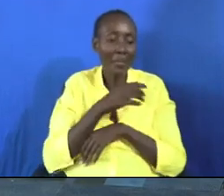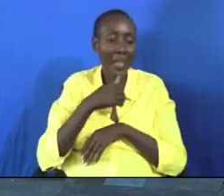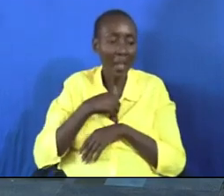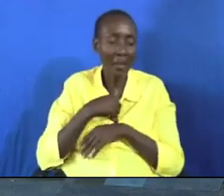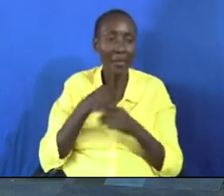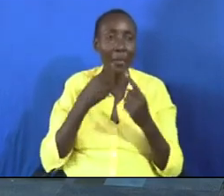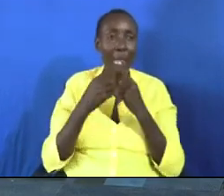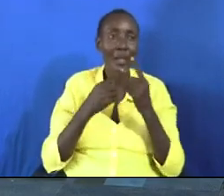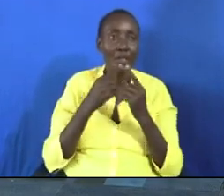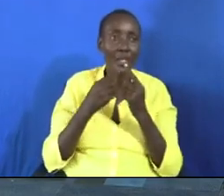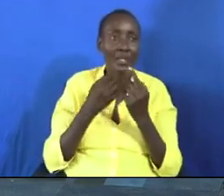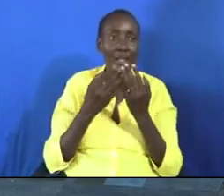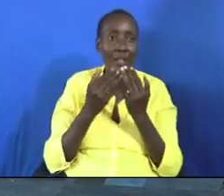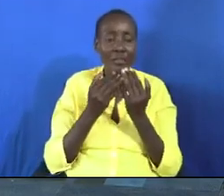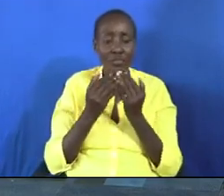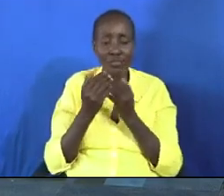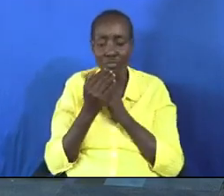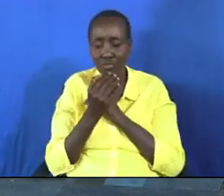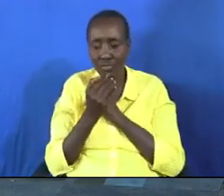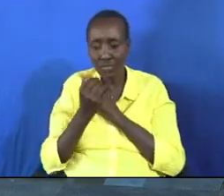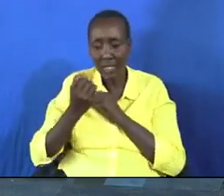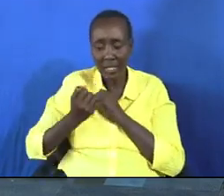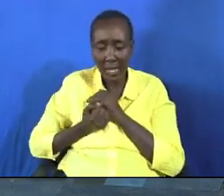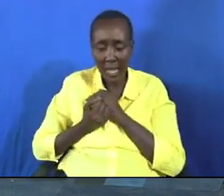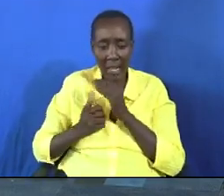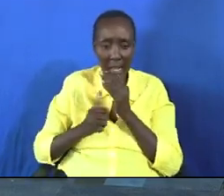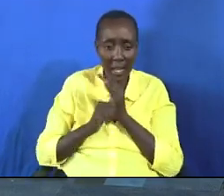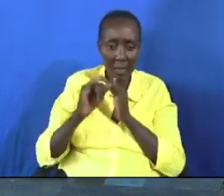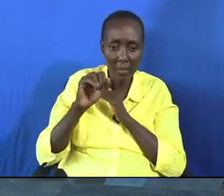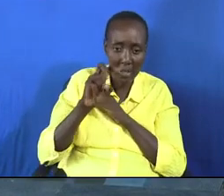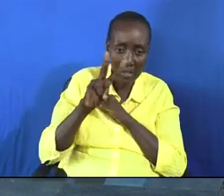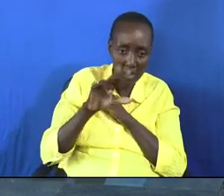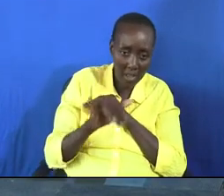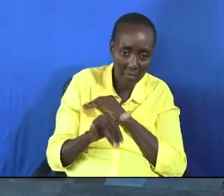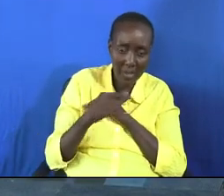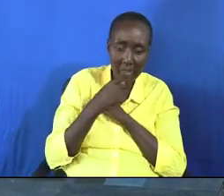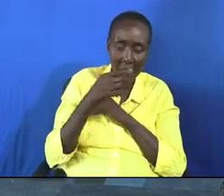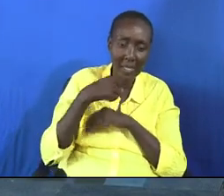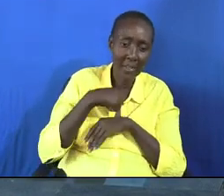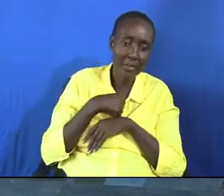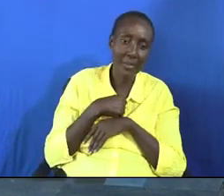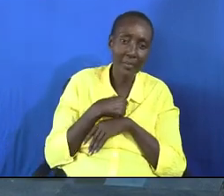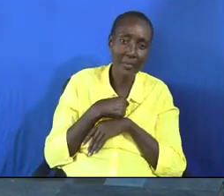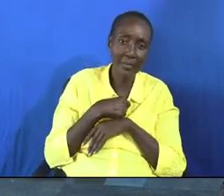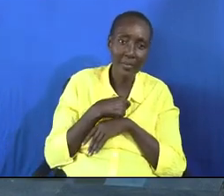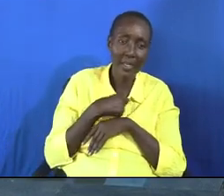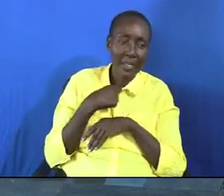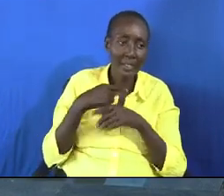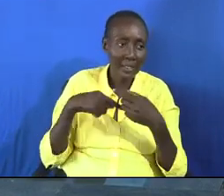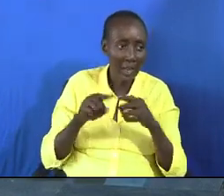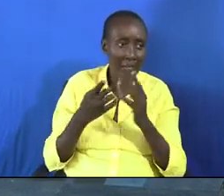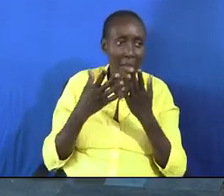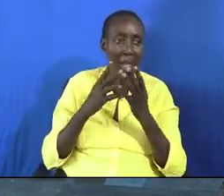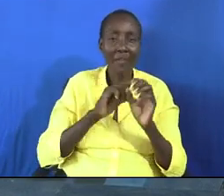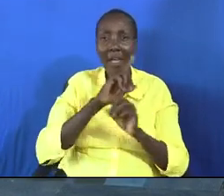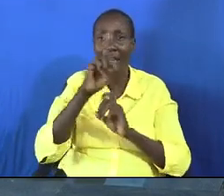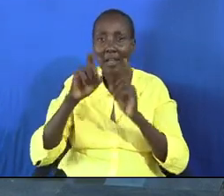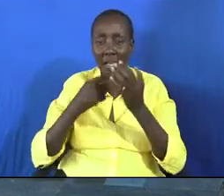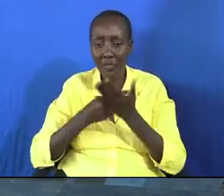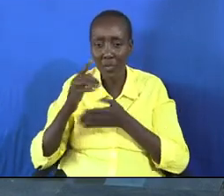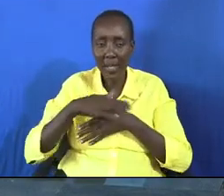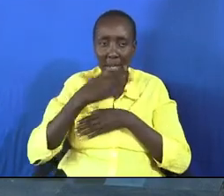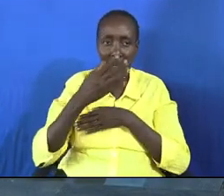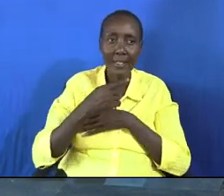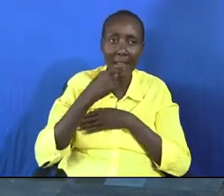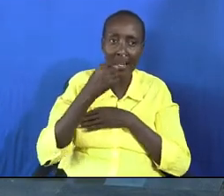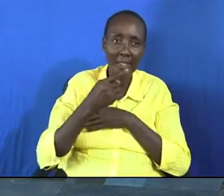was talking to this little girl, Ivy, as we were in here, and she's telling me she's going to do her exams next week. And I told her,